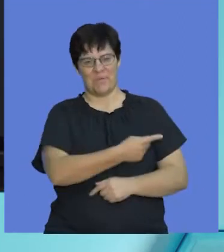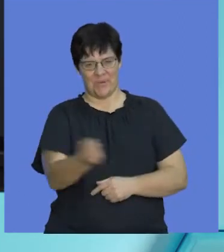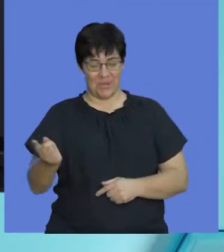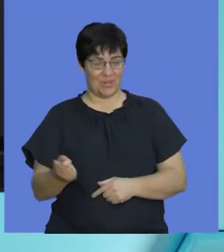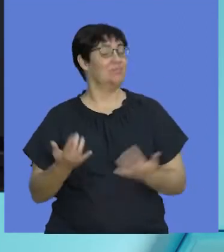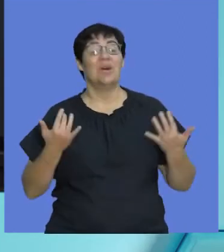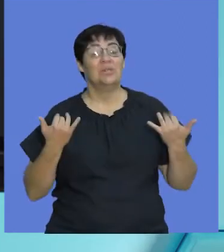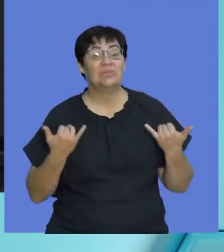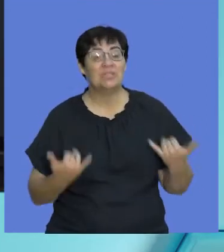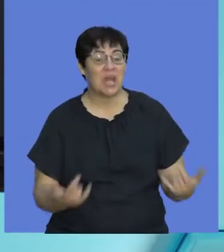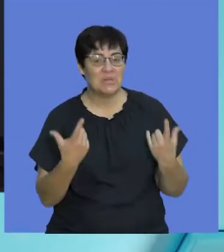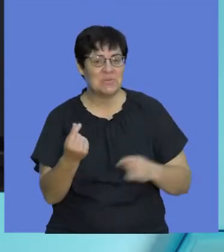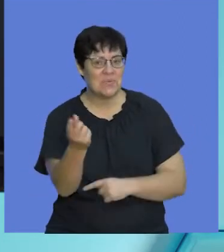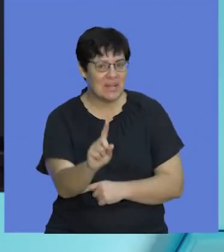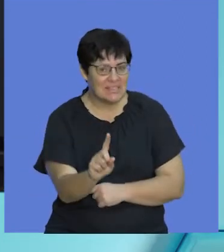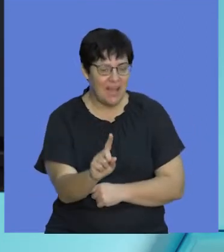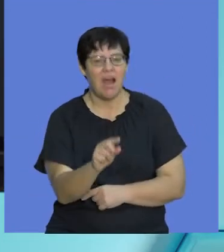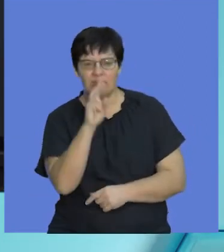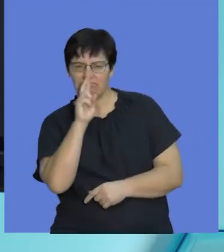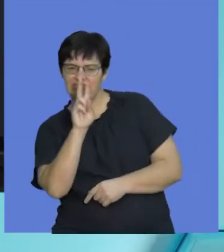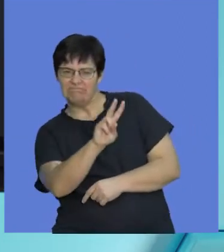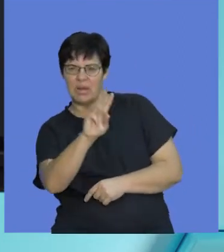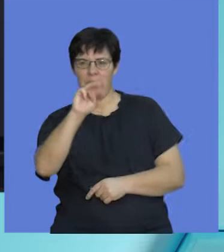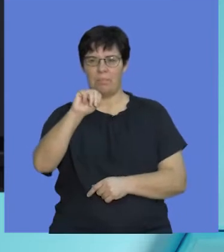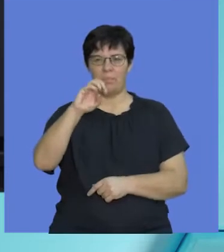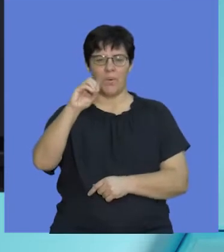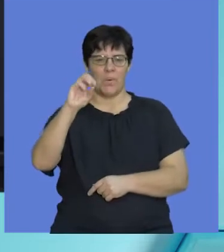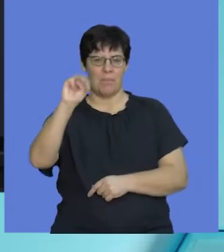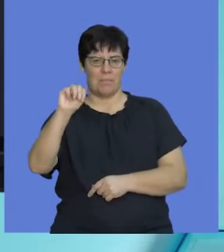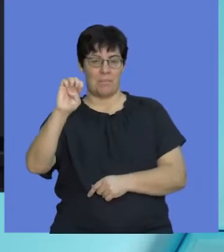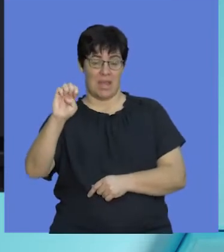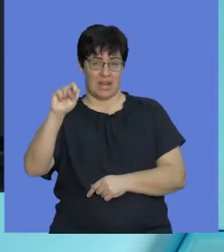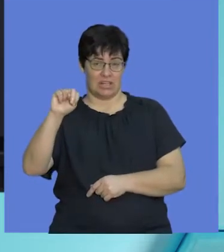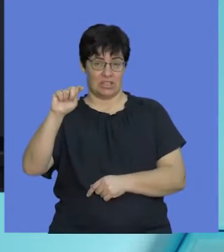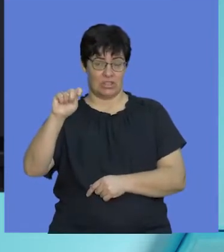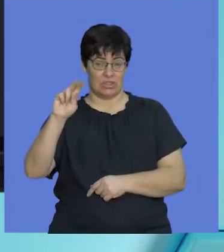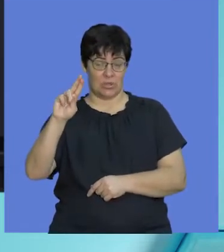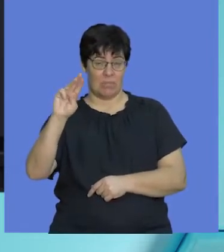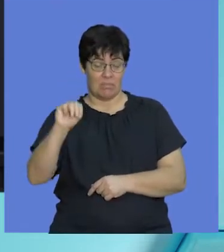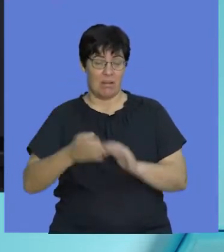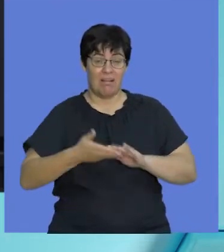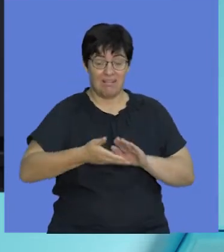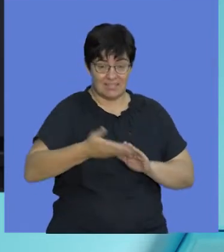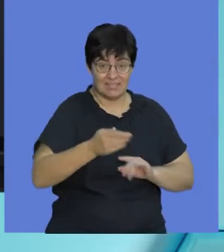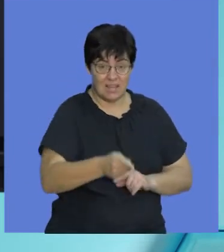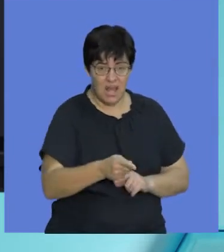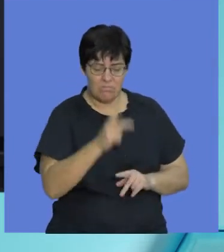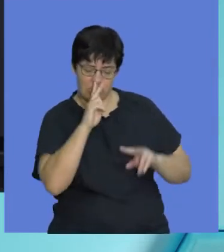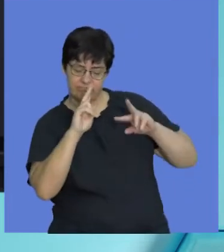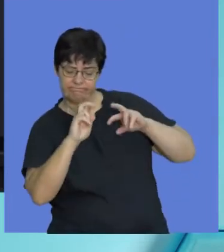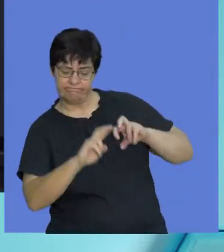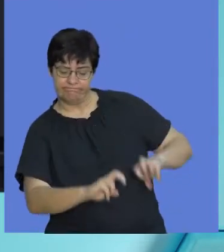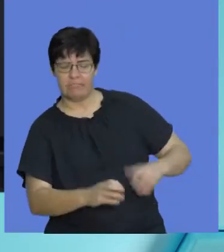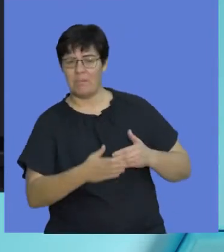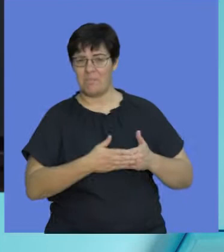everyone. Today we're going to start our look at momentum, and we're doing an exploration of momentum, and I'm very